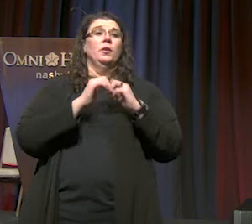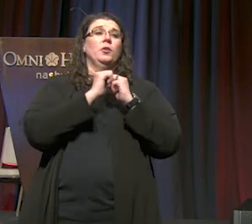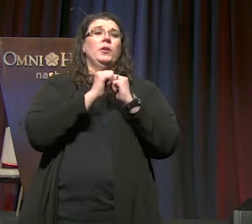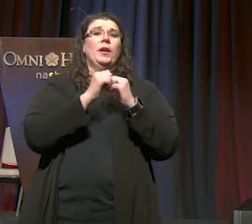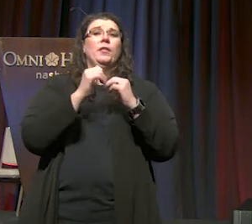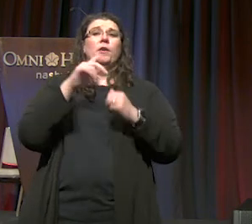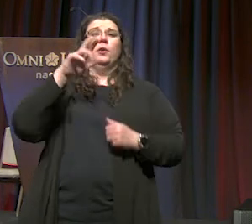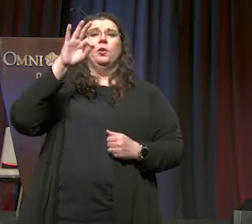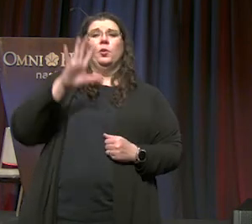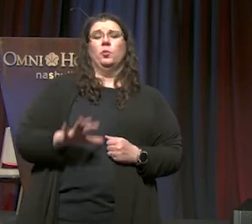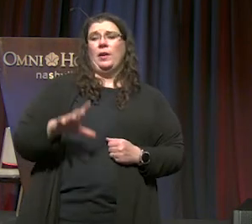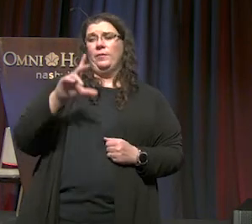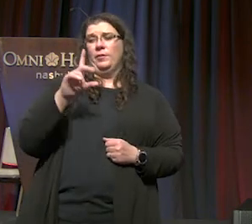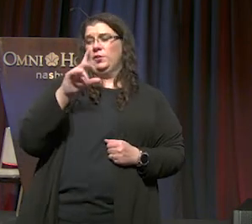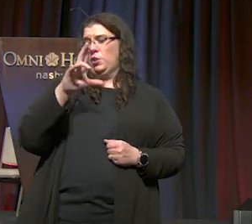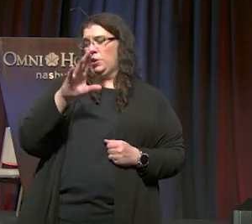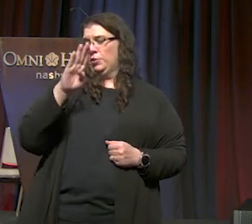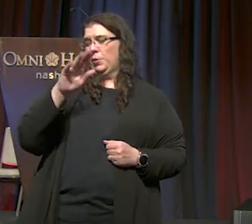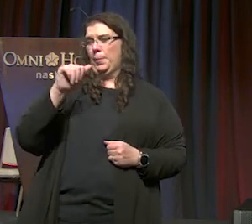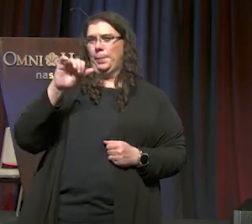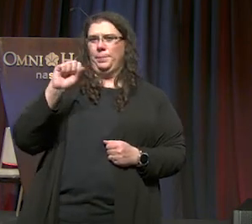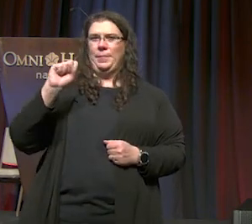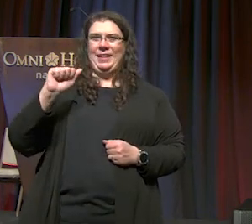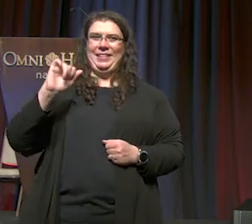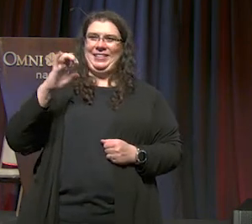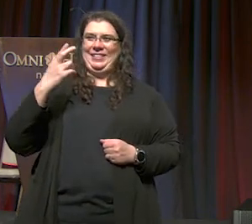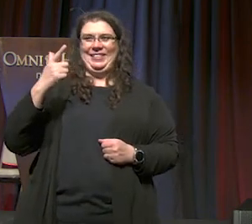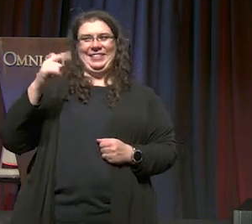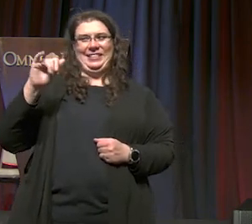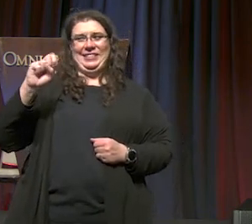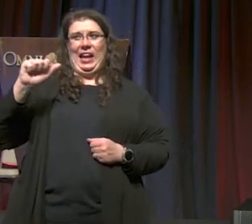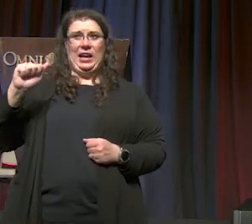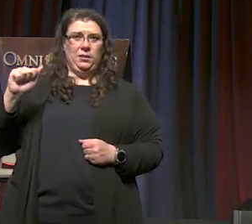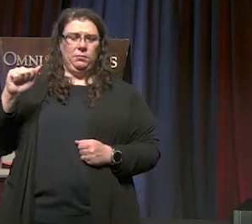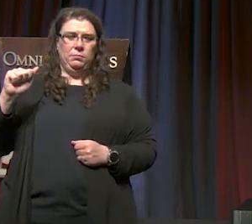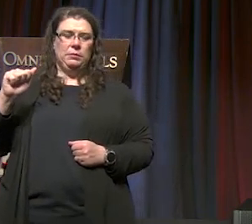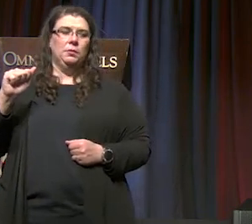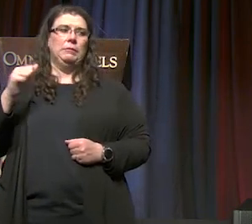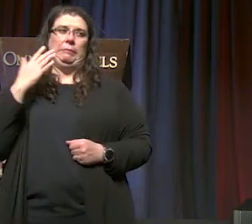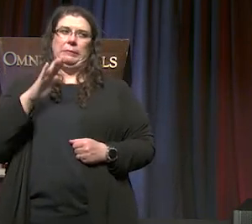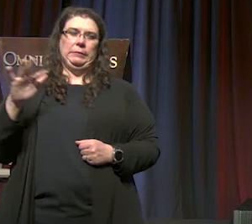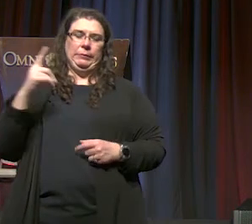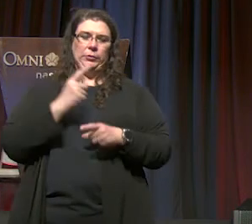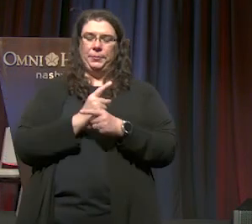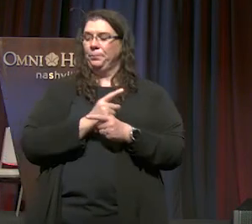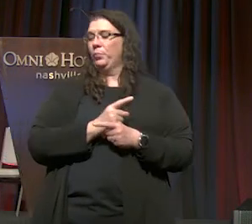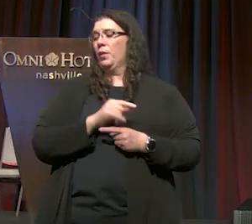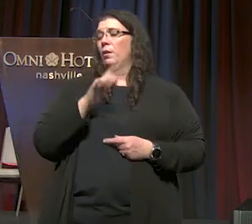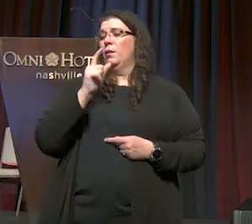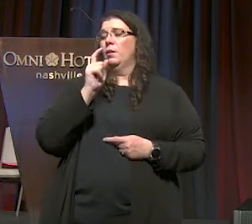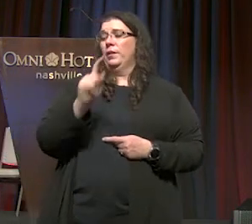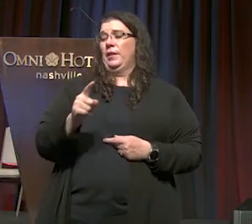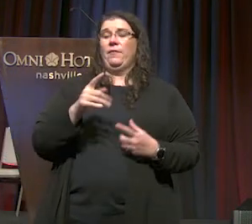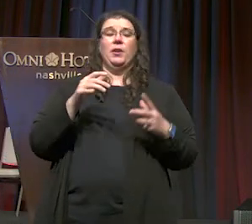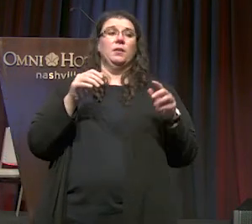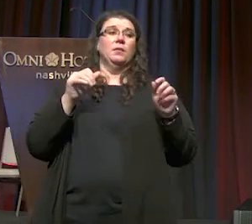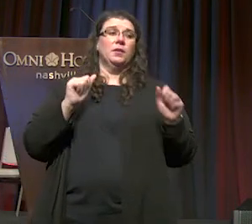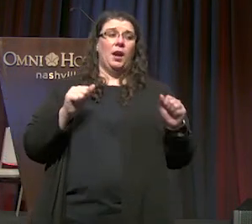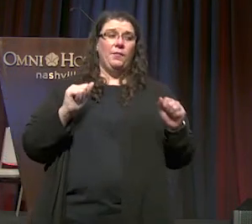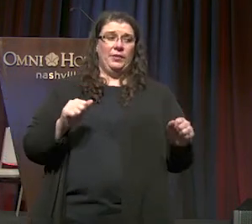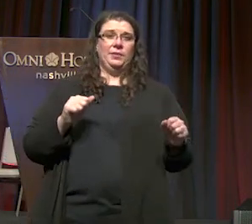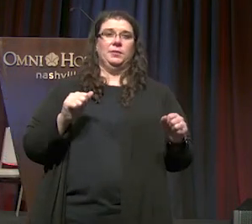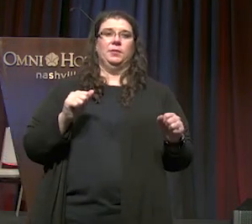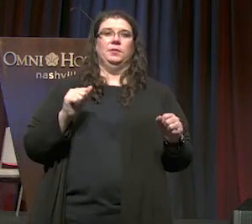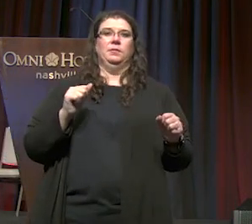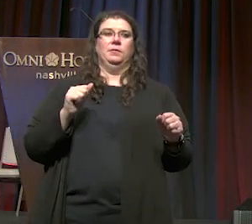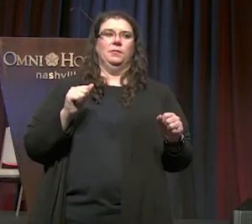Dr. B.D. Casadi here, and other Central Conference, General Conference delegates, and alternative